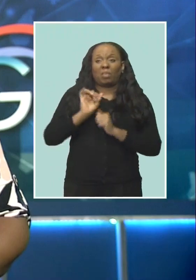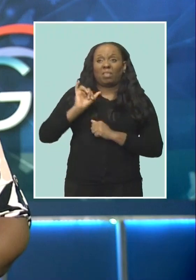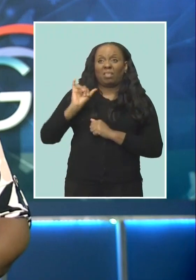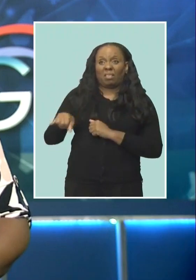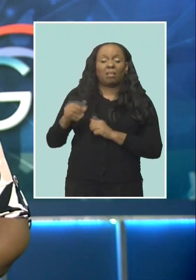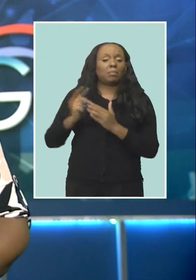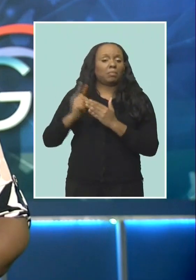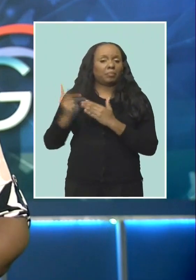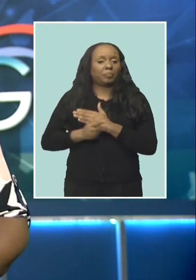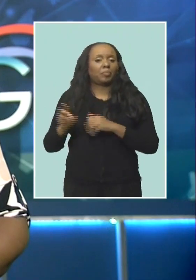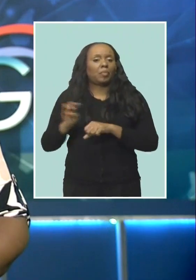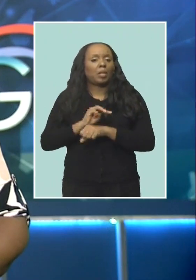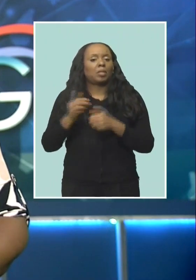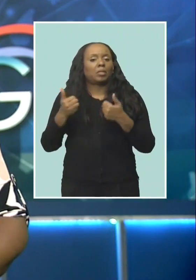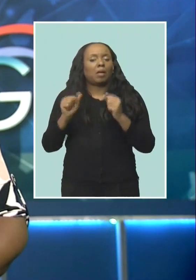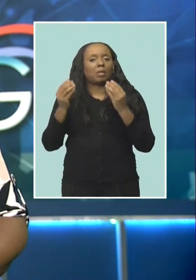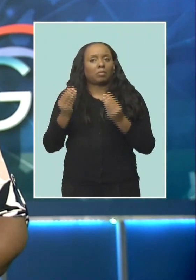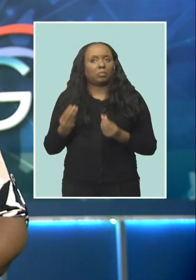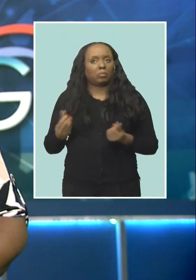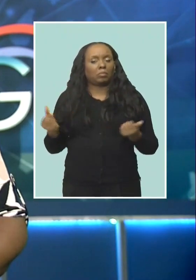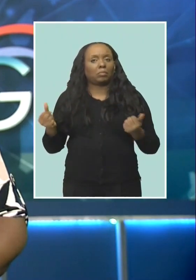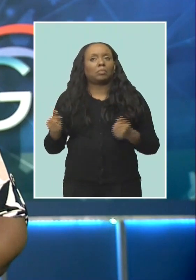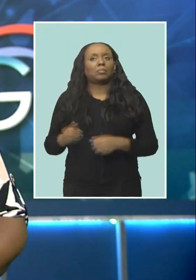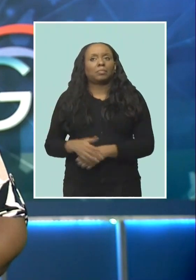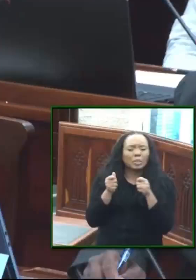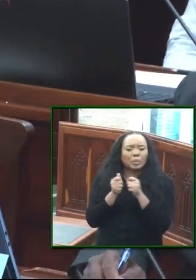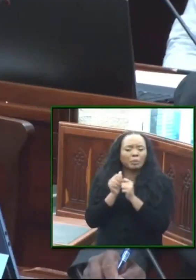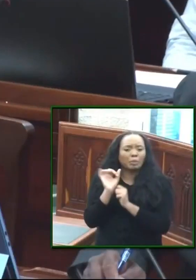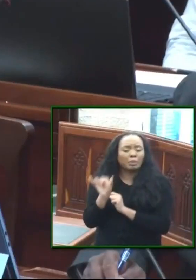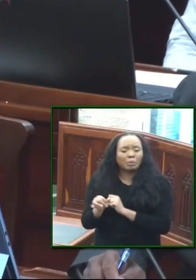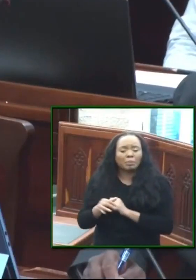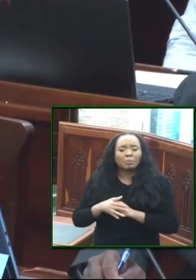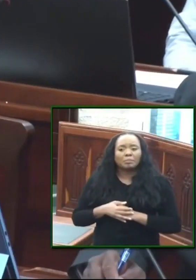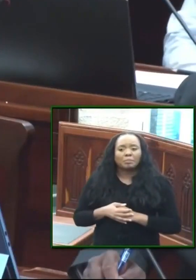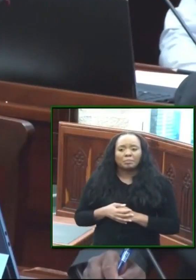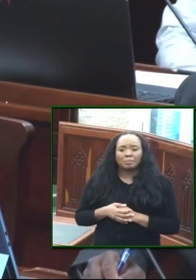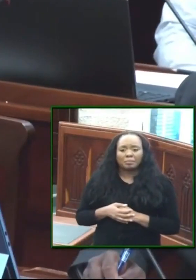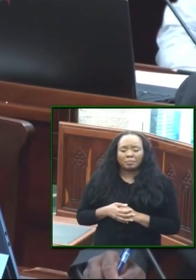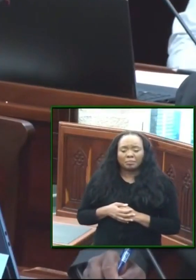which his ministry is working to address. This relates to